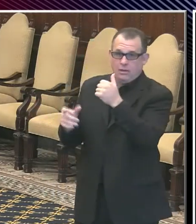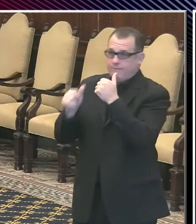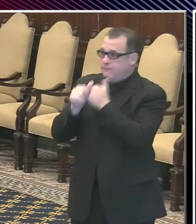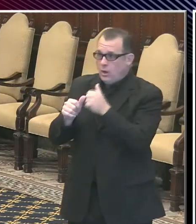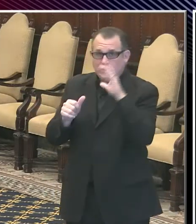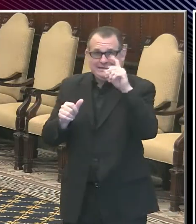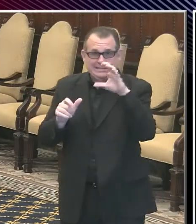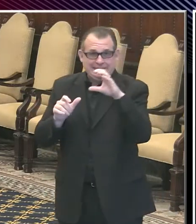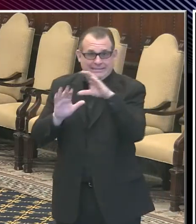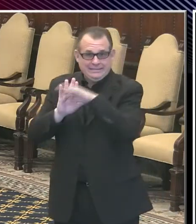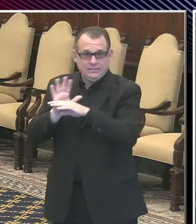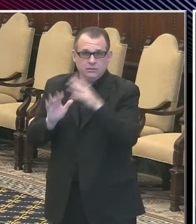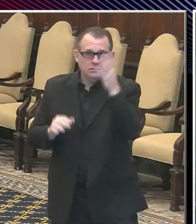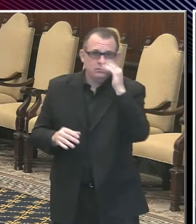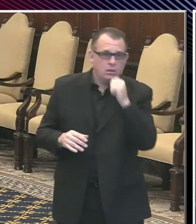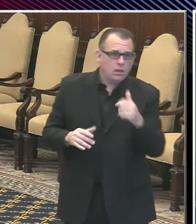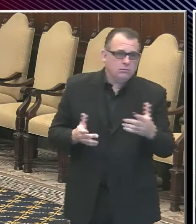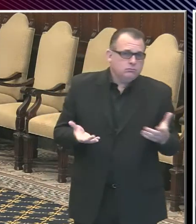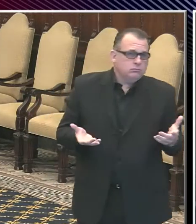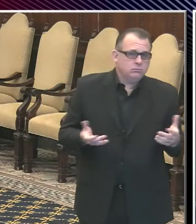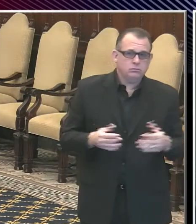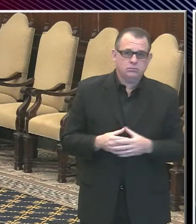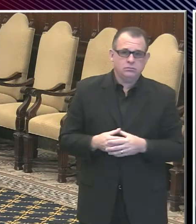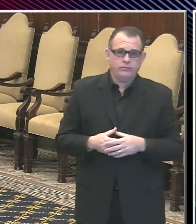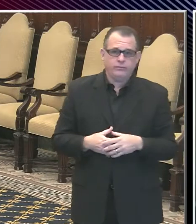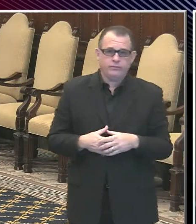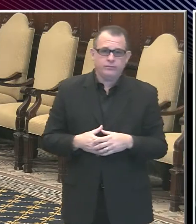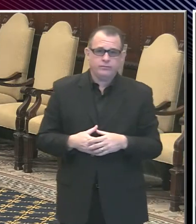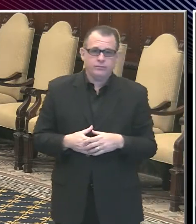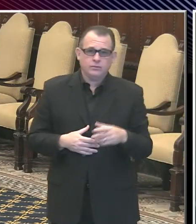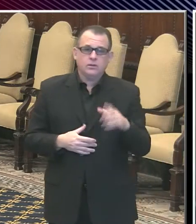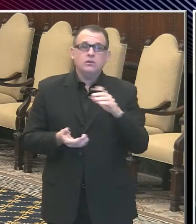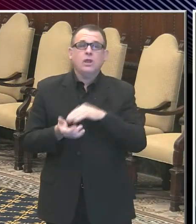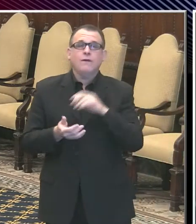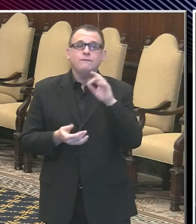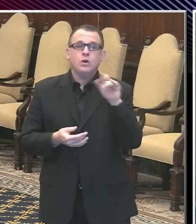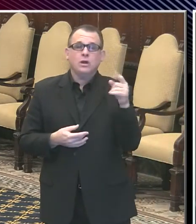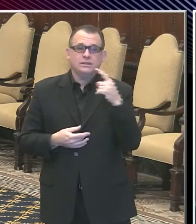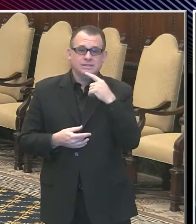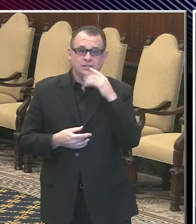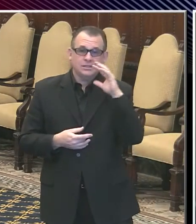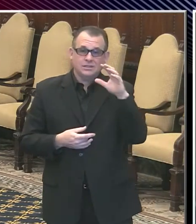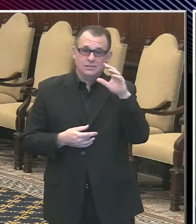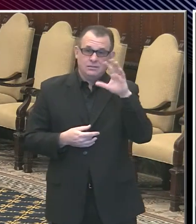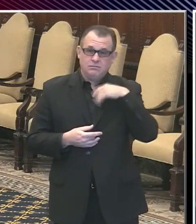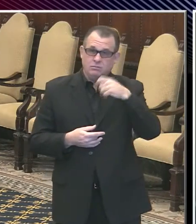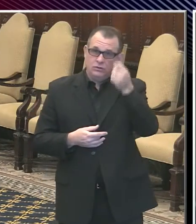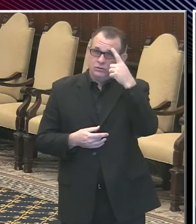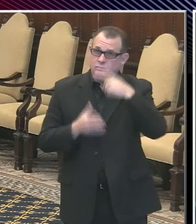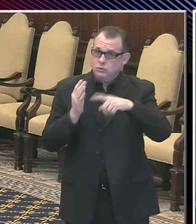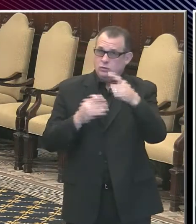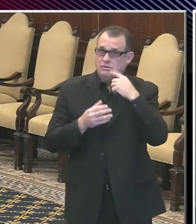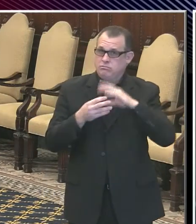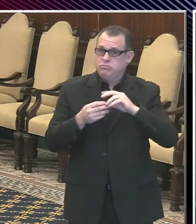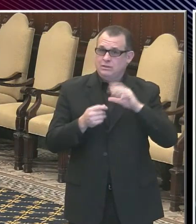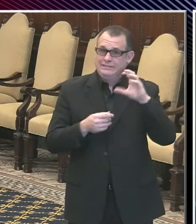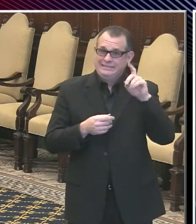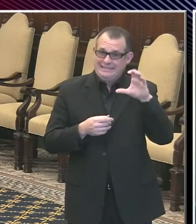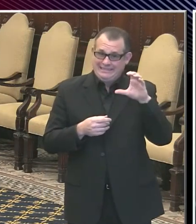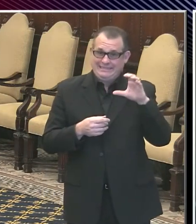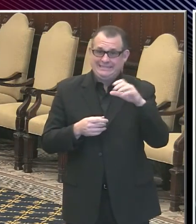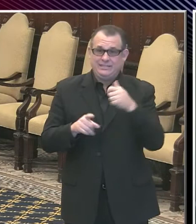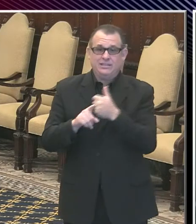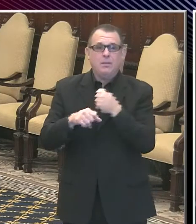be? So CDC puts out, I understand what you're asking about, has put out recommendations